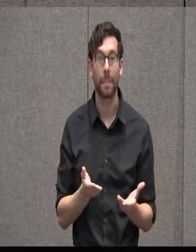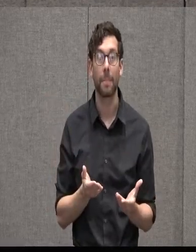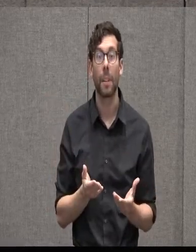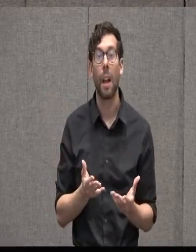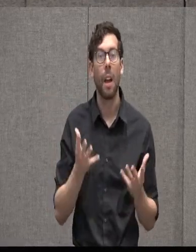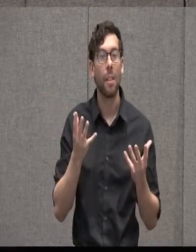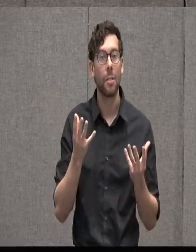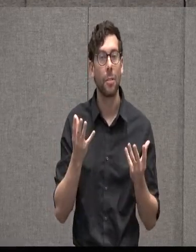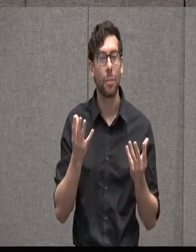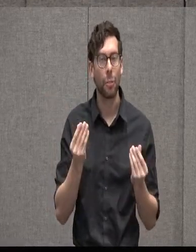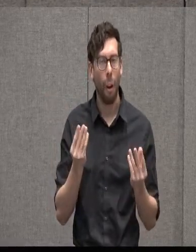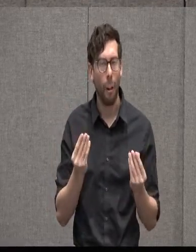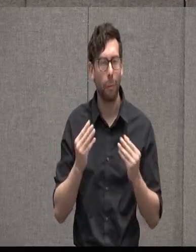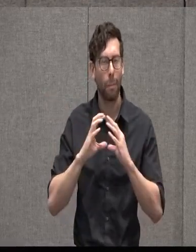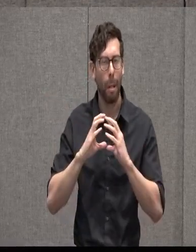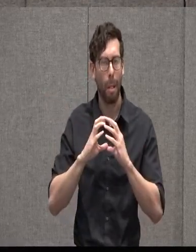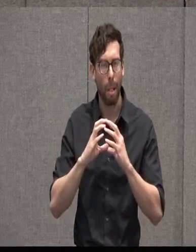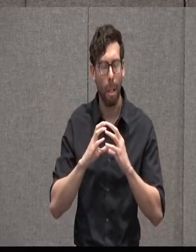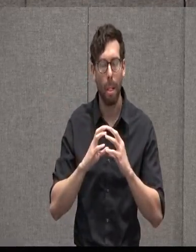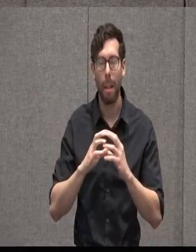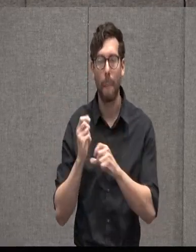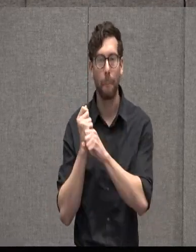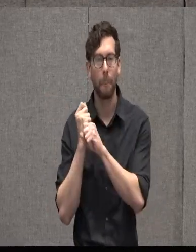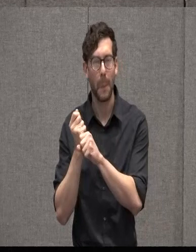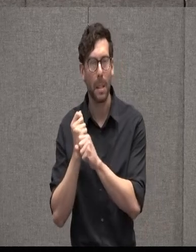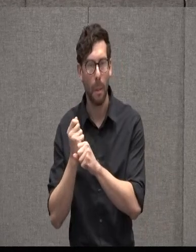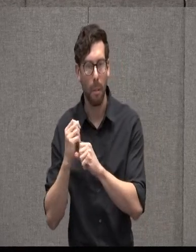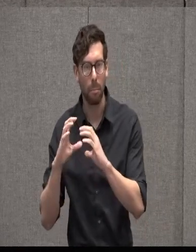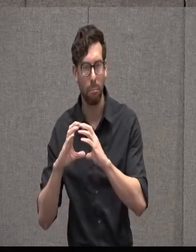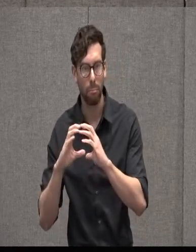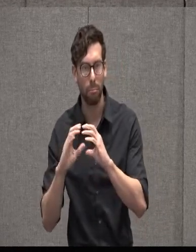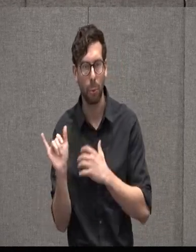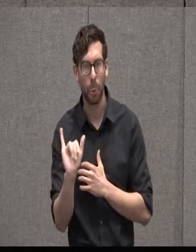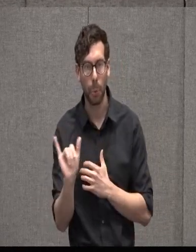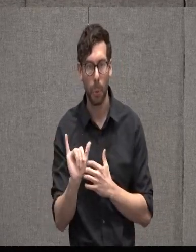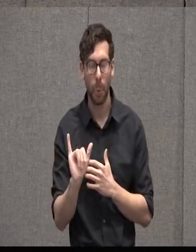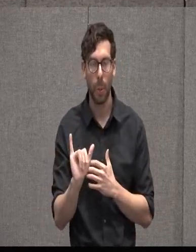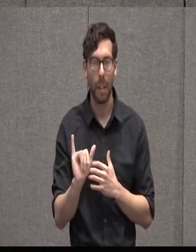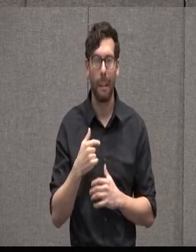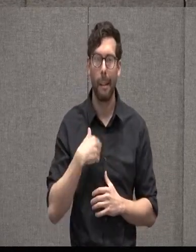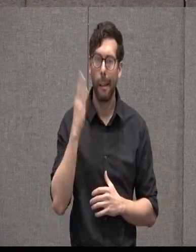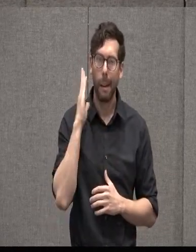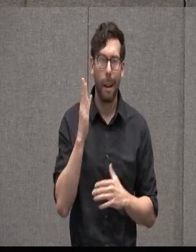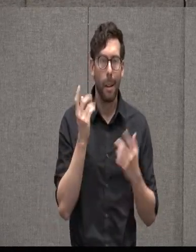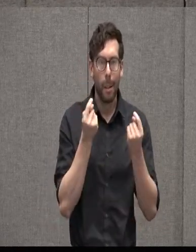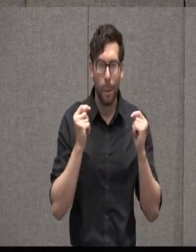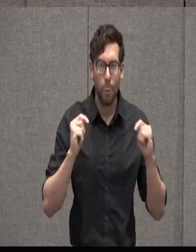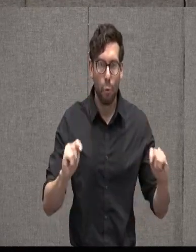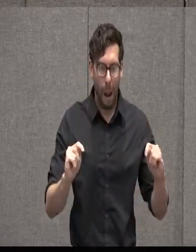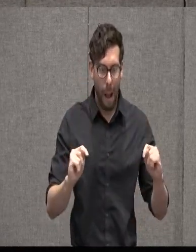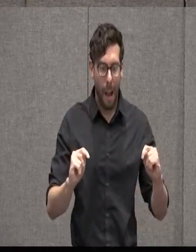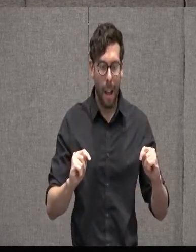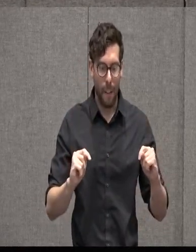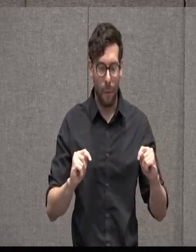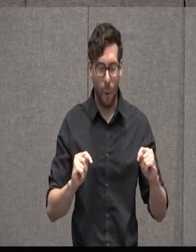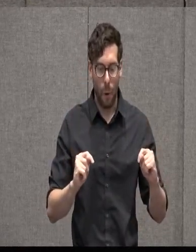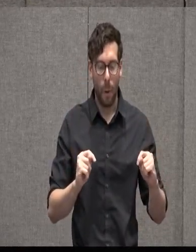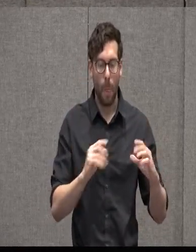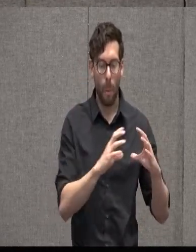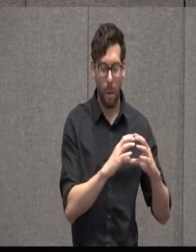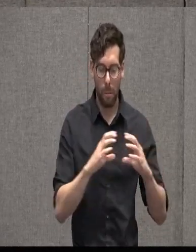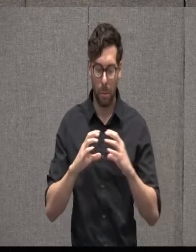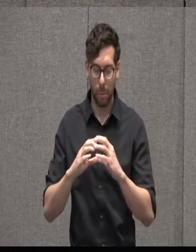by looking at the objects that I brought here for us today. I brought a softball and a baseball. I'm